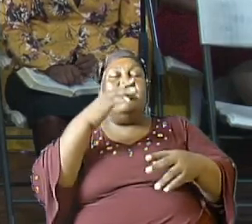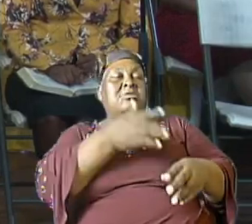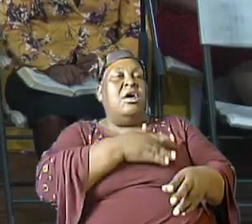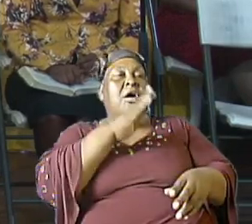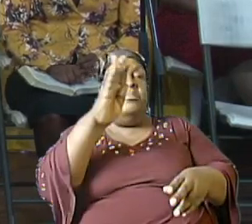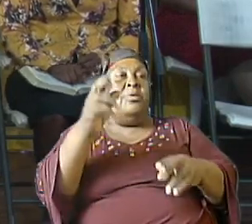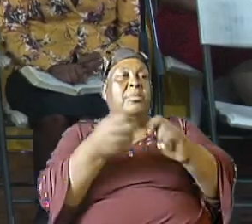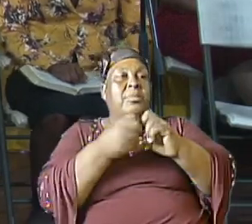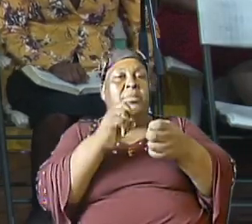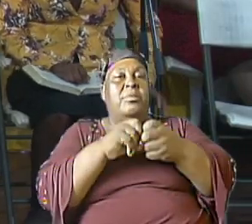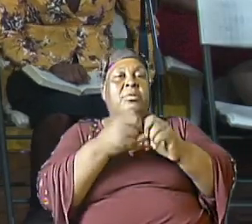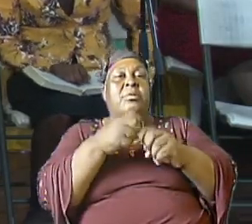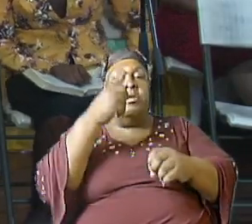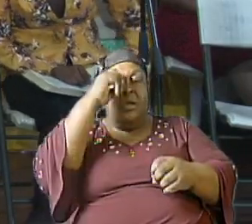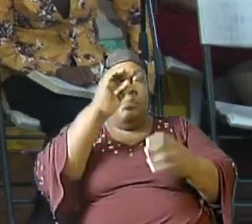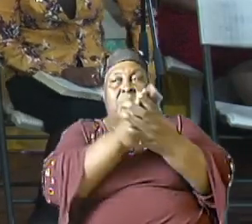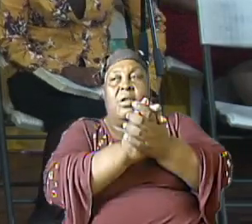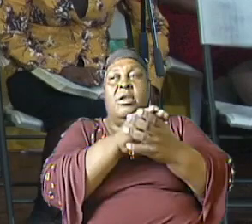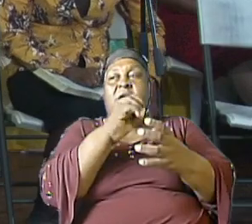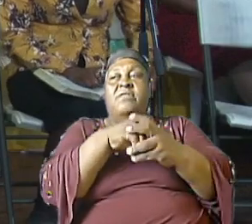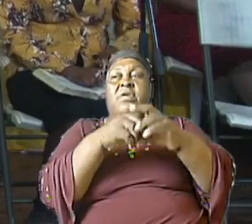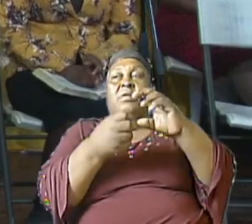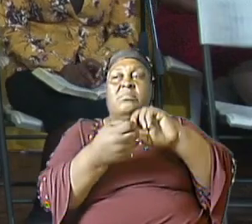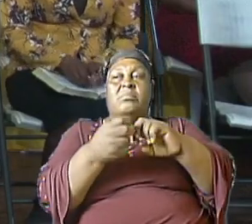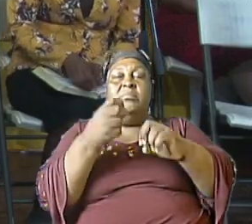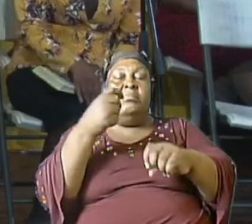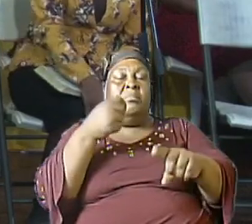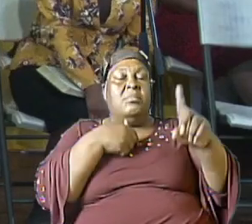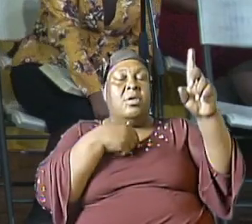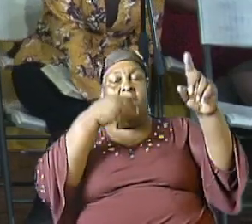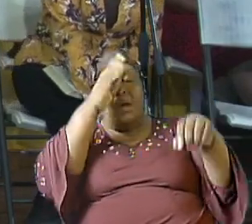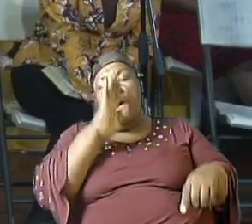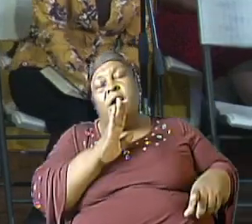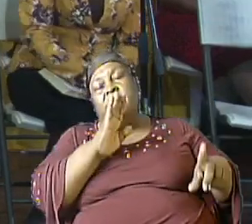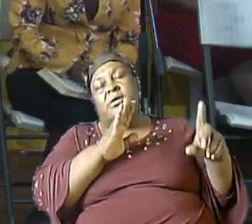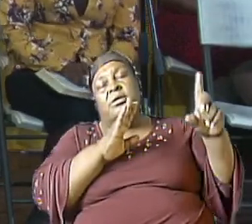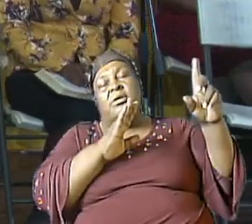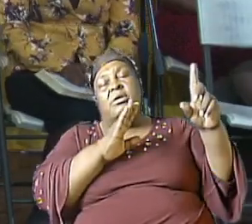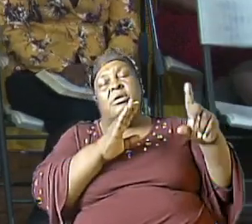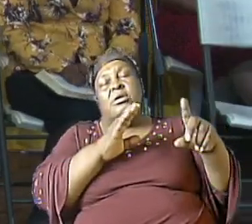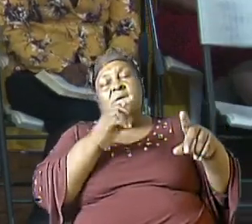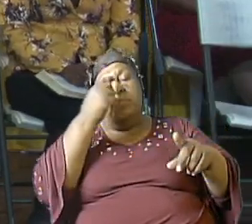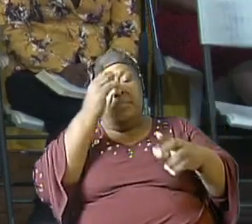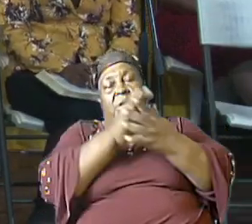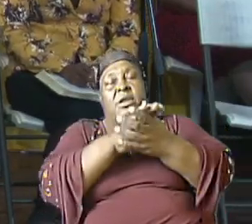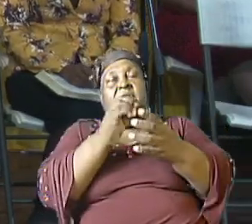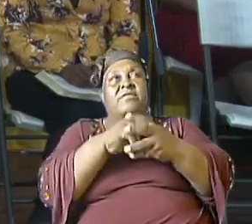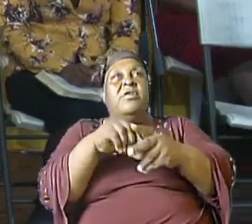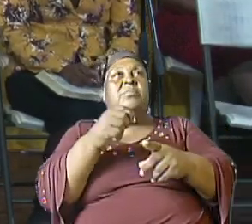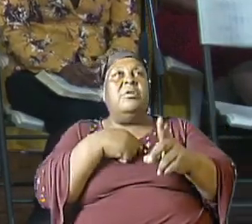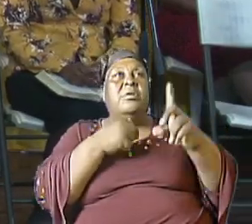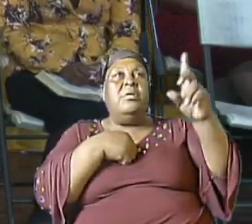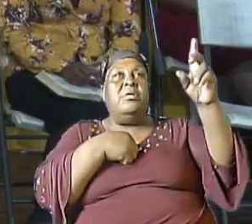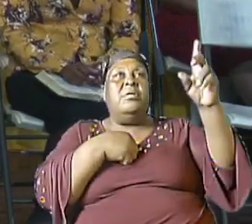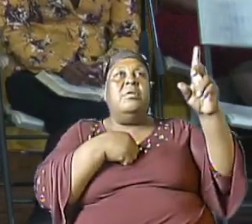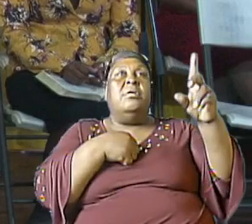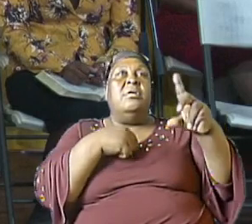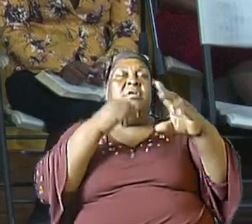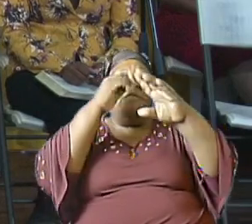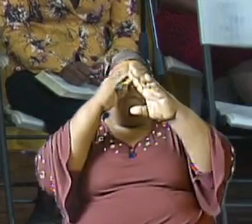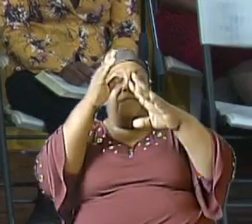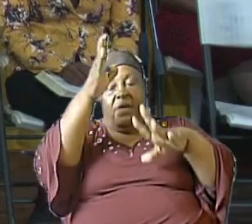troubled. Ye believe in God, believe also in me. In my Father's house are many